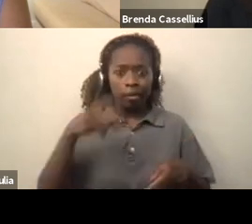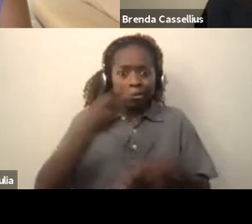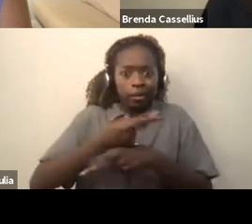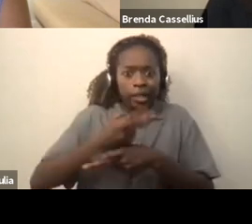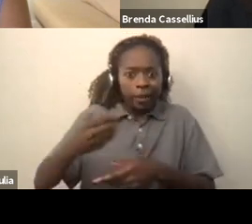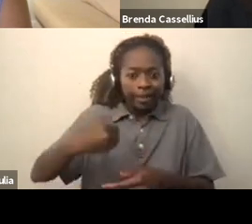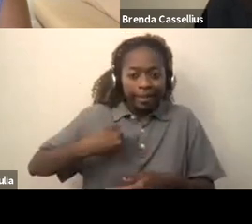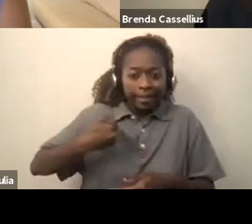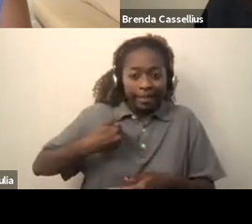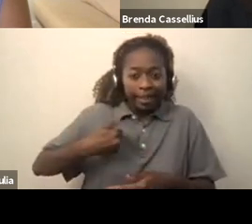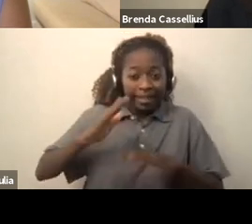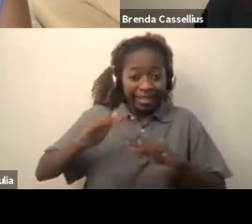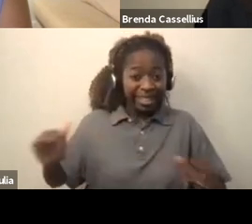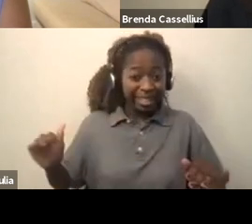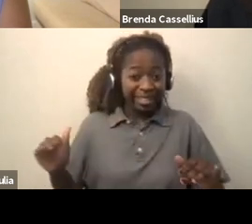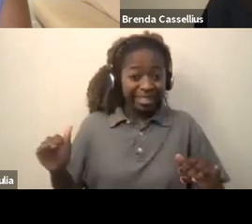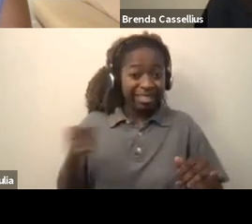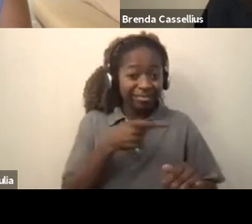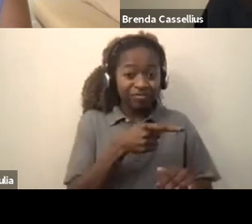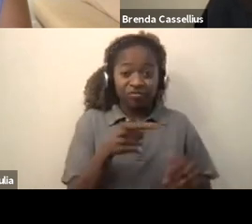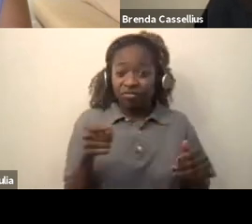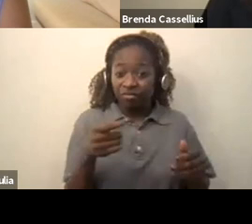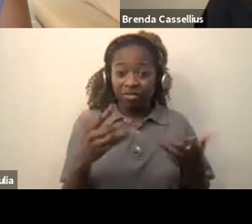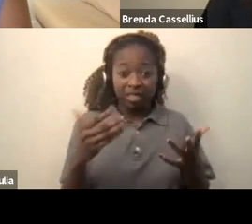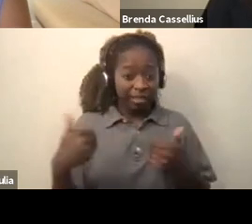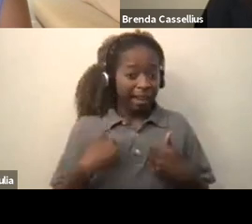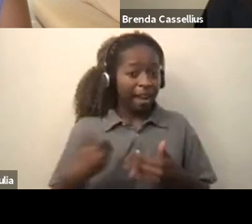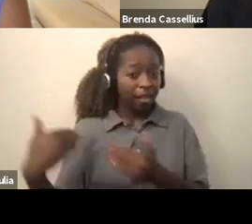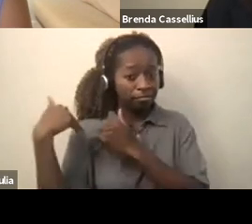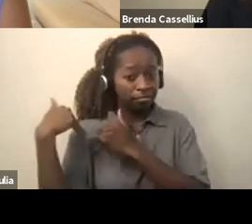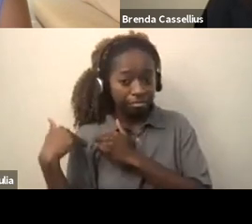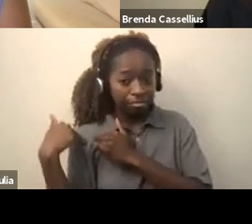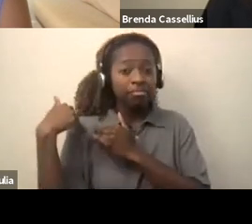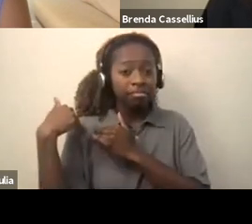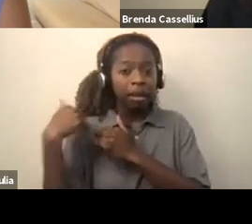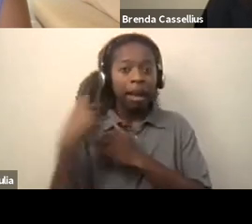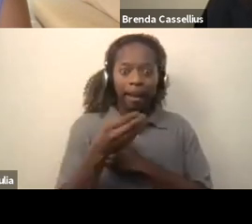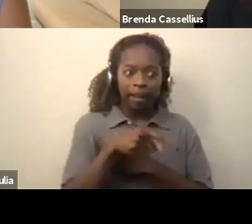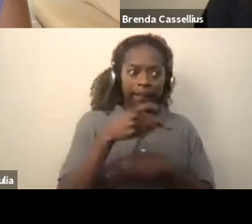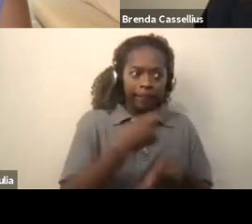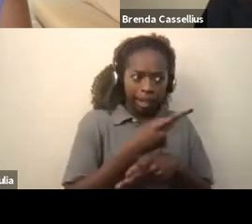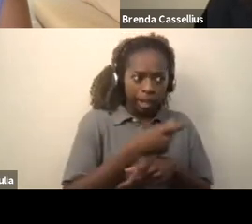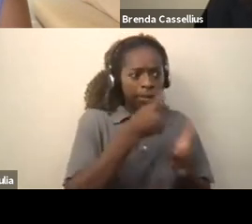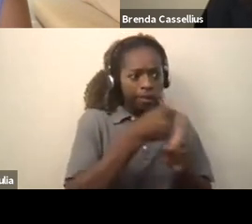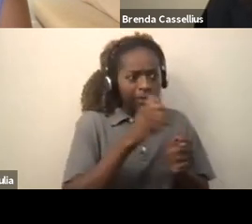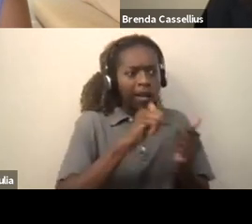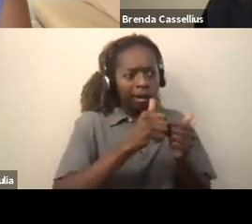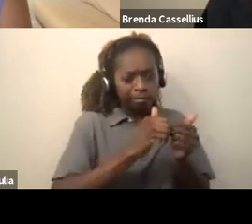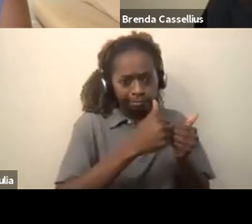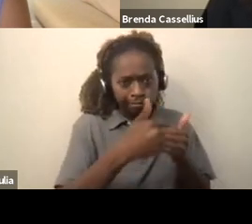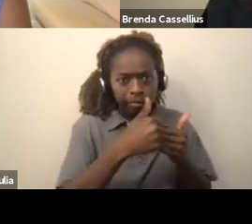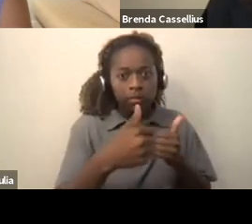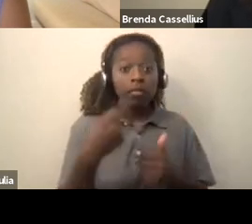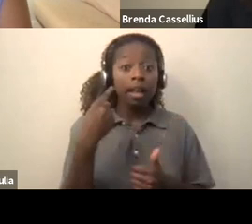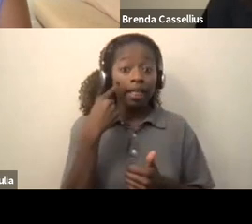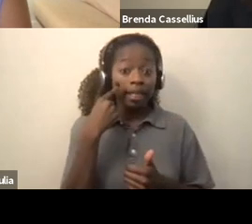are also engaging with buses um as well as getting themselves to and from school and home so i think the student